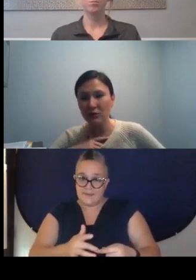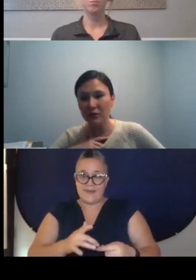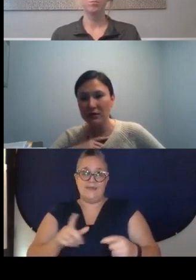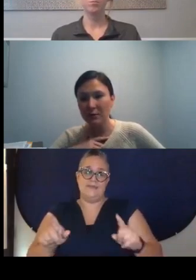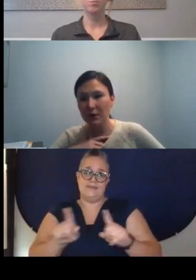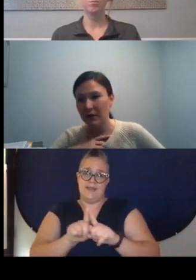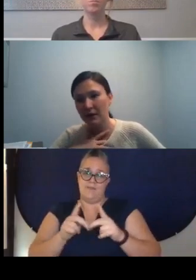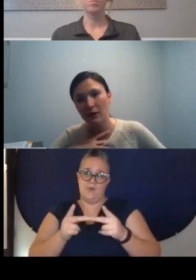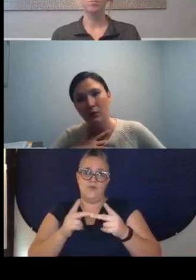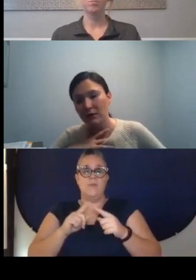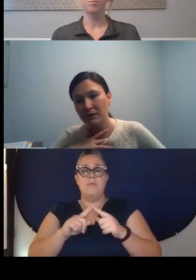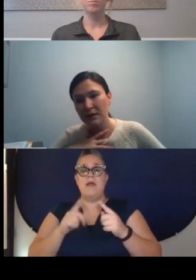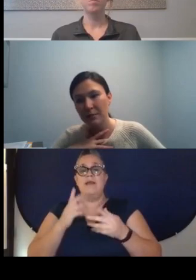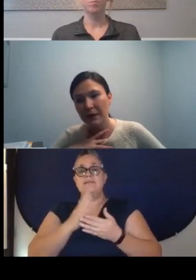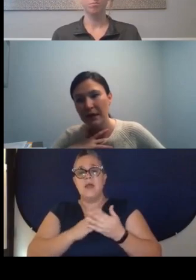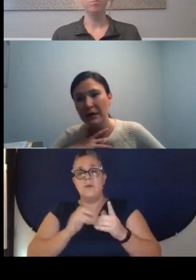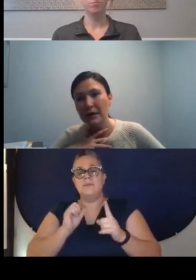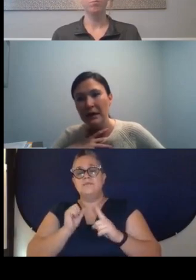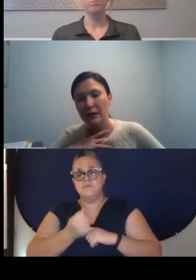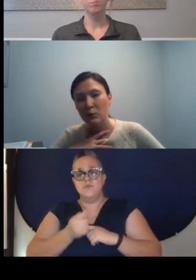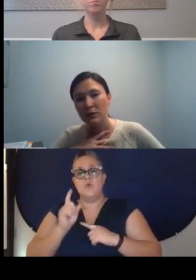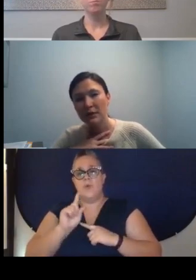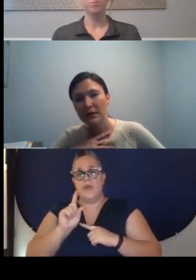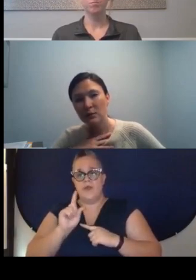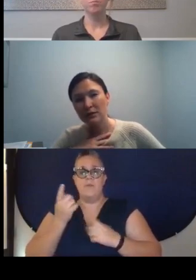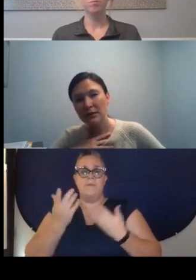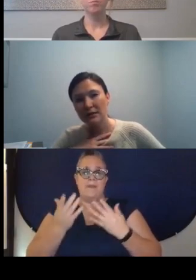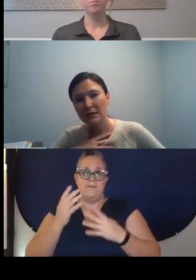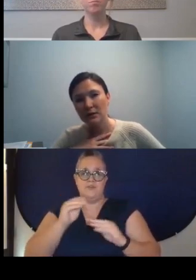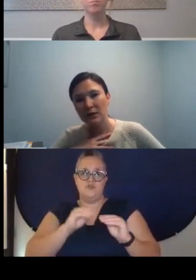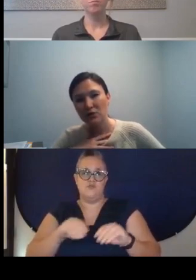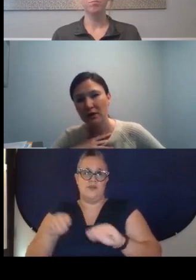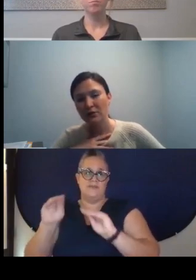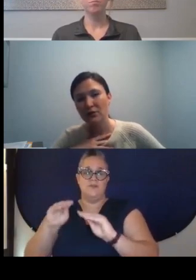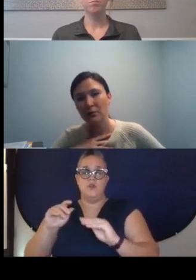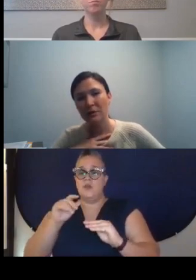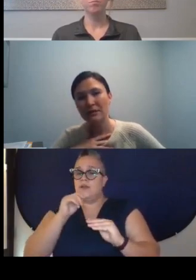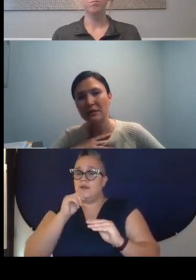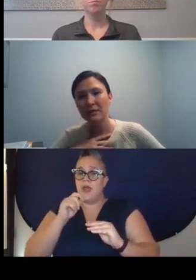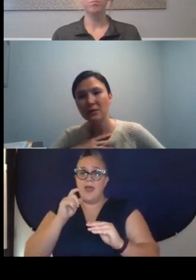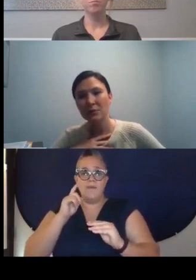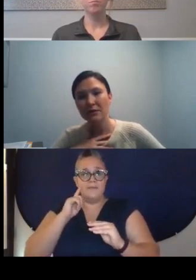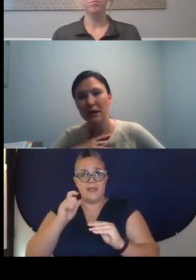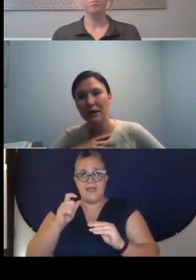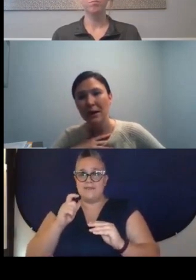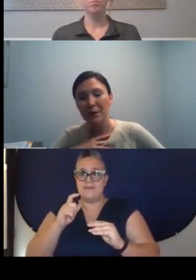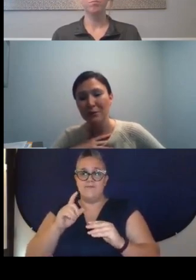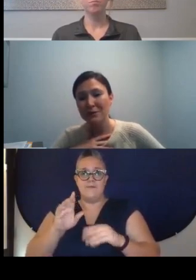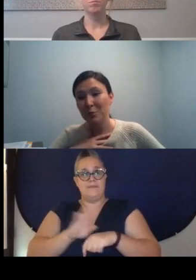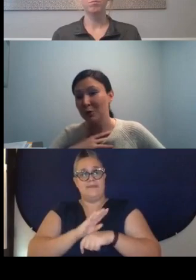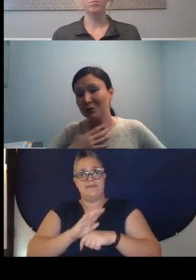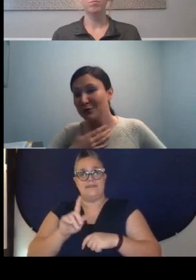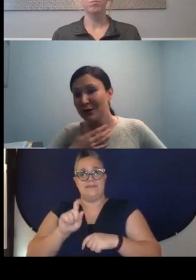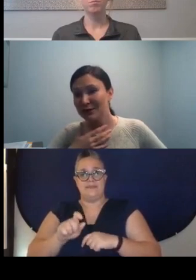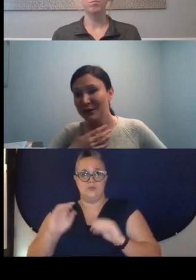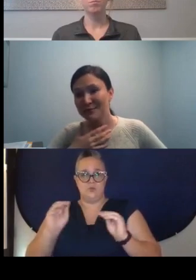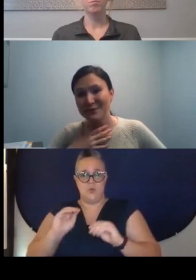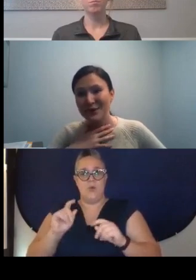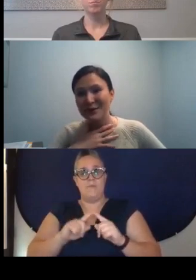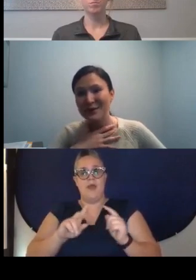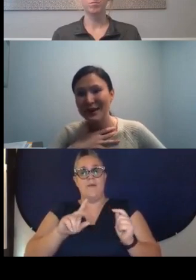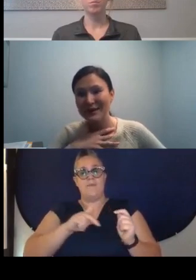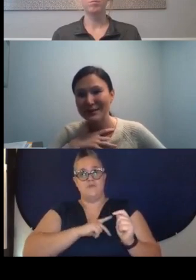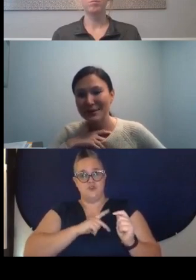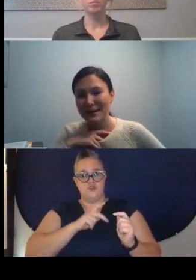necessary. So for example, I can think of one off the top of my head. It wasn't necessarily a transfer due to business needs per se, but it was the personal